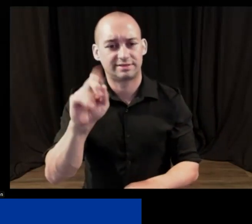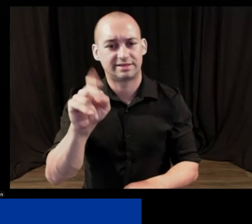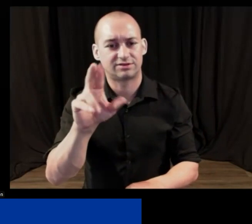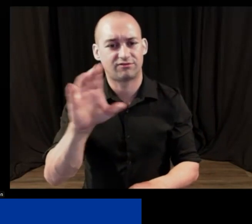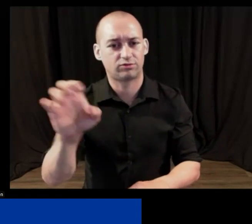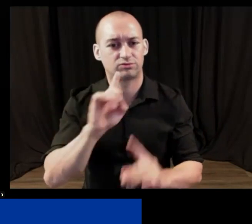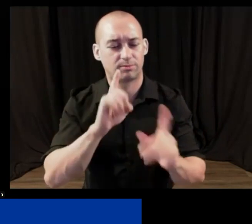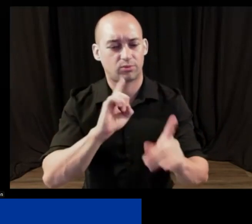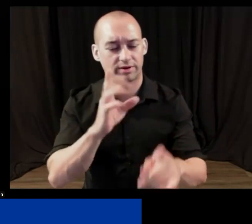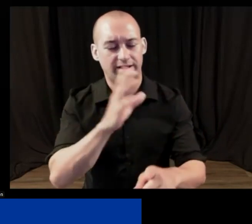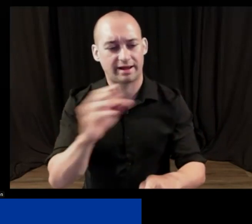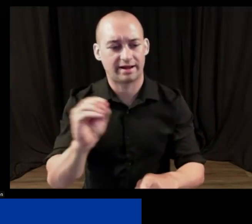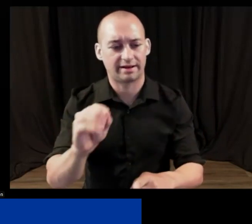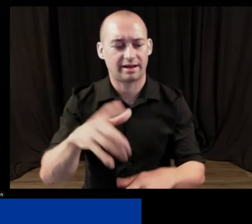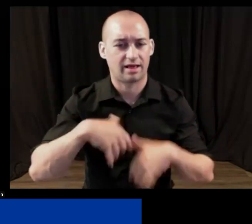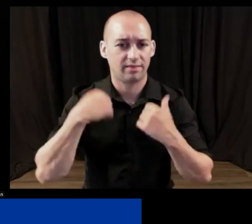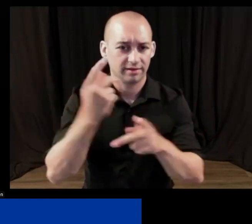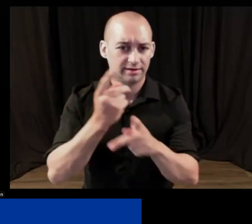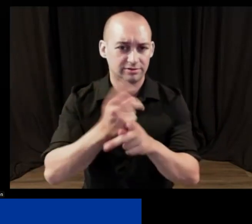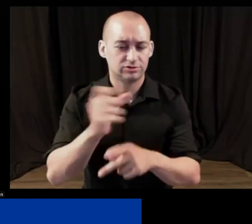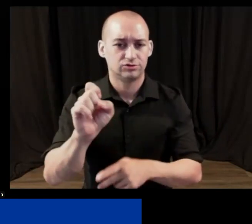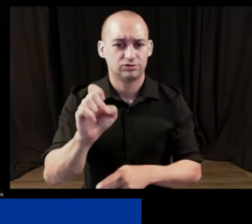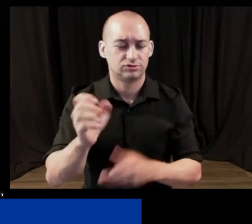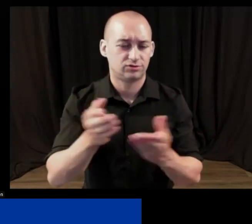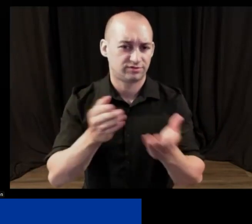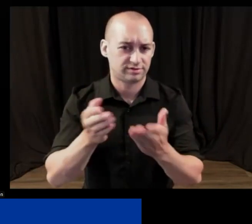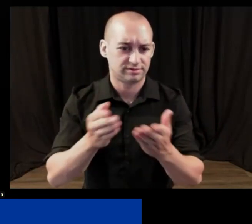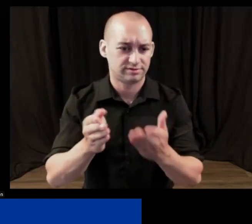Department of Healthcare Services actuary